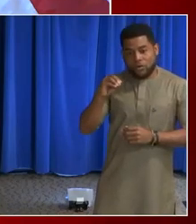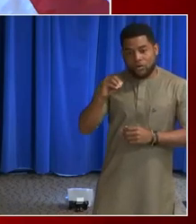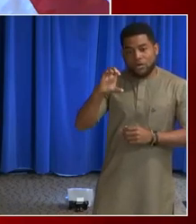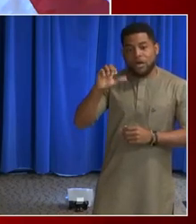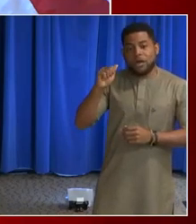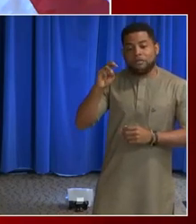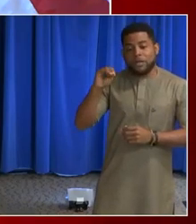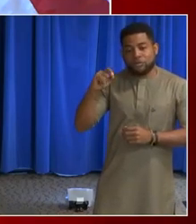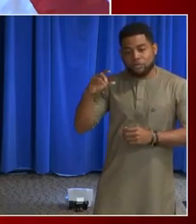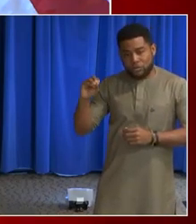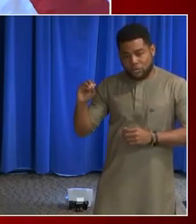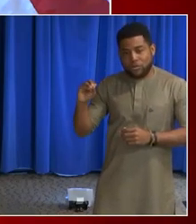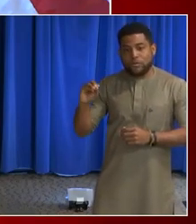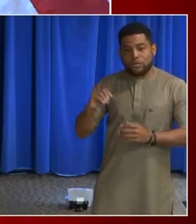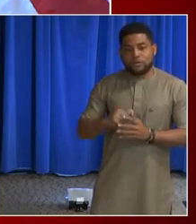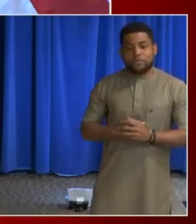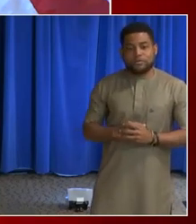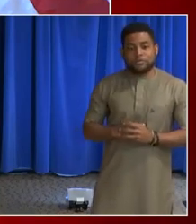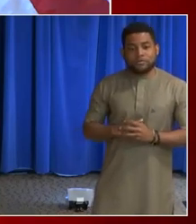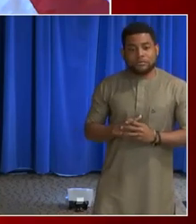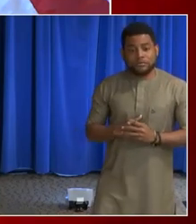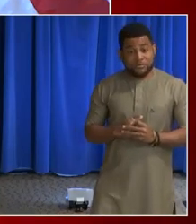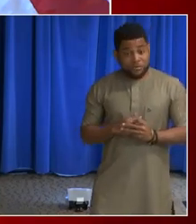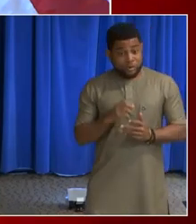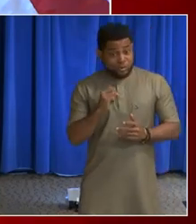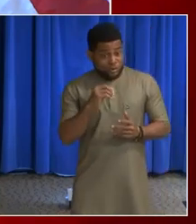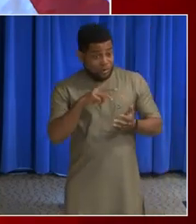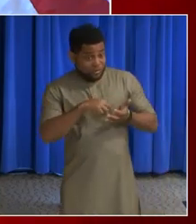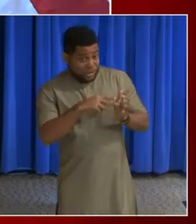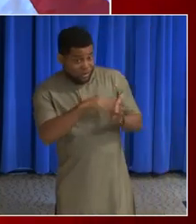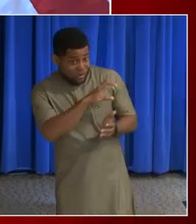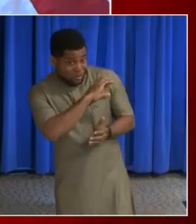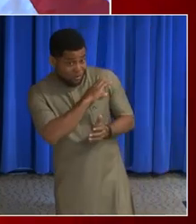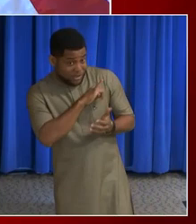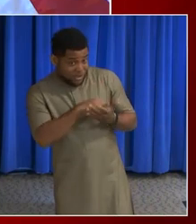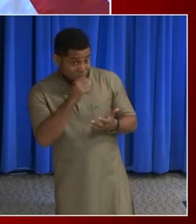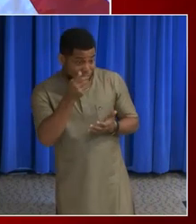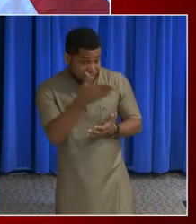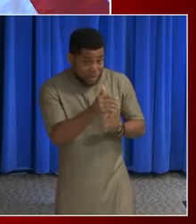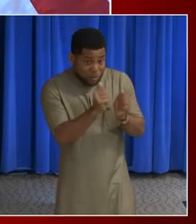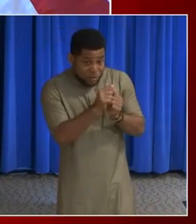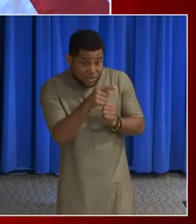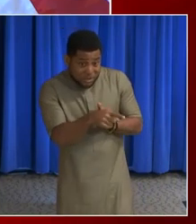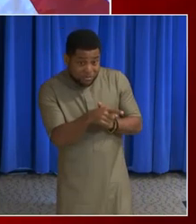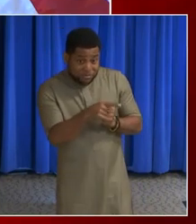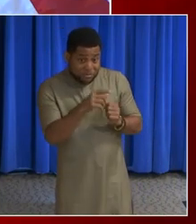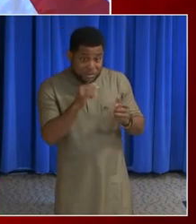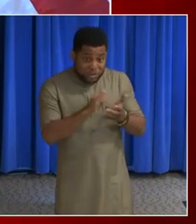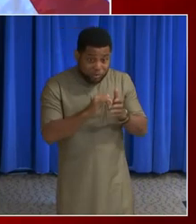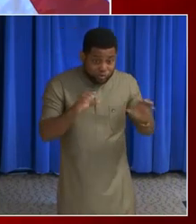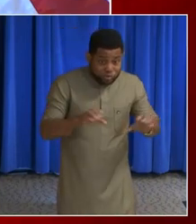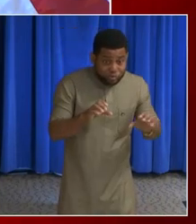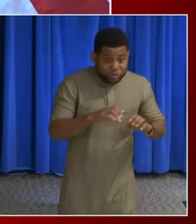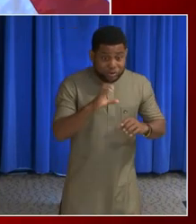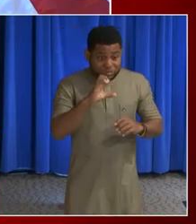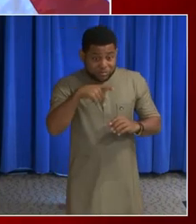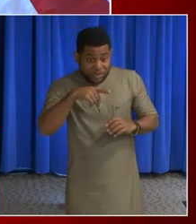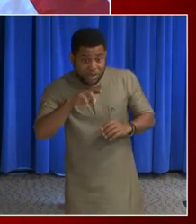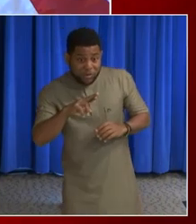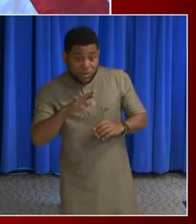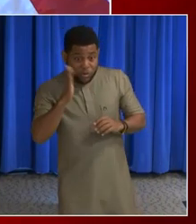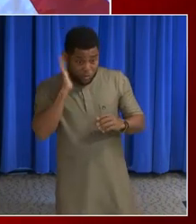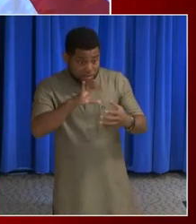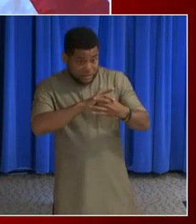police officer's footage that was giving him CPR that's around him, that area, or the video that I got, is that going to be released to